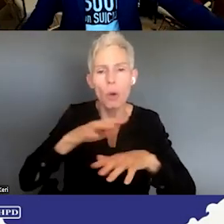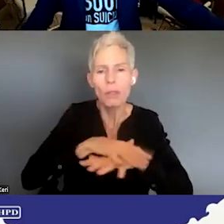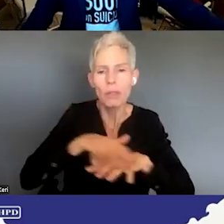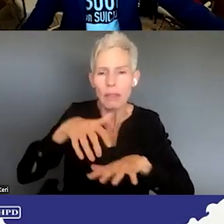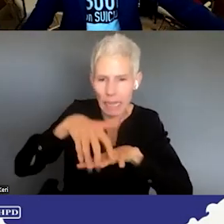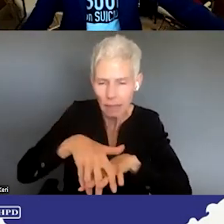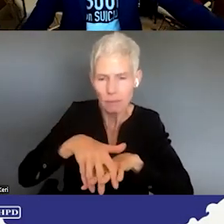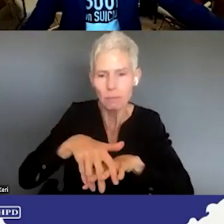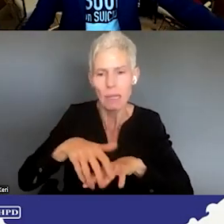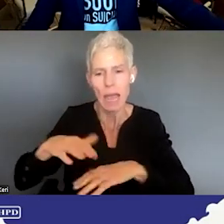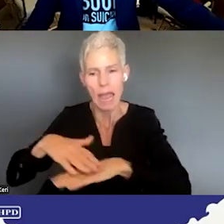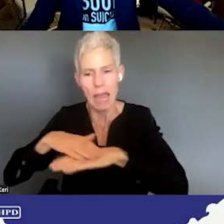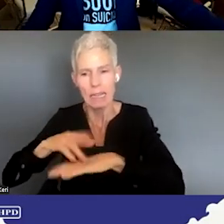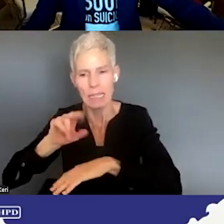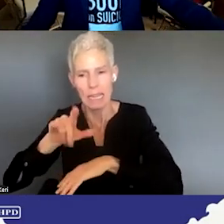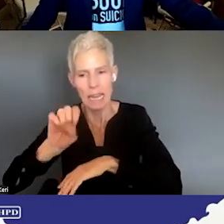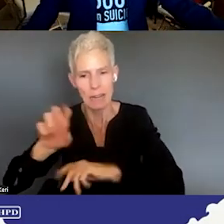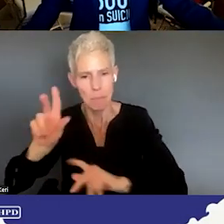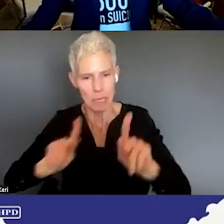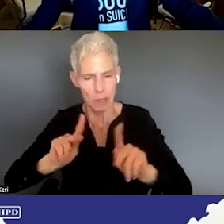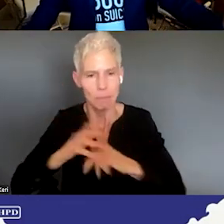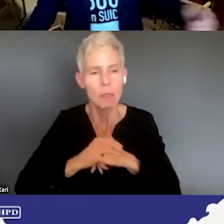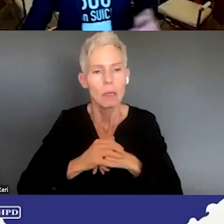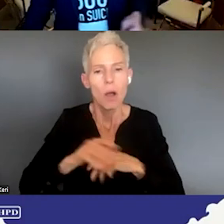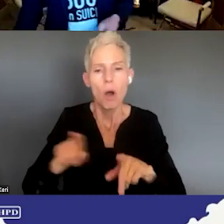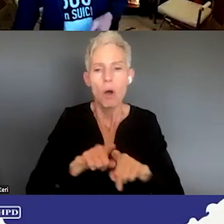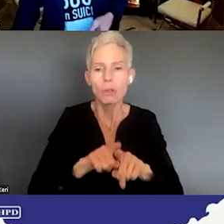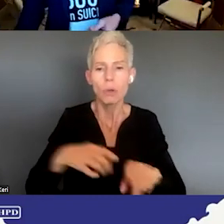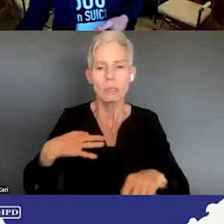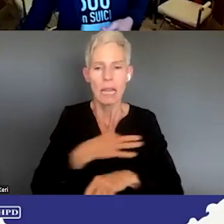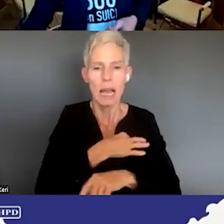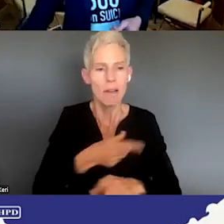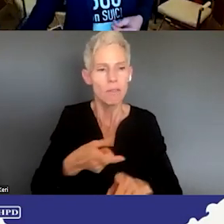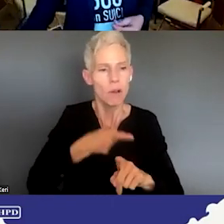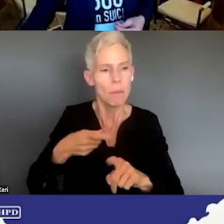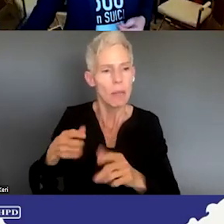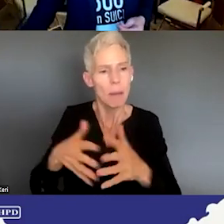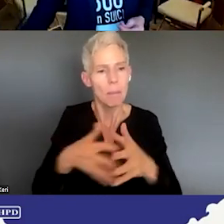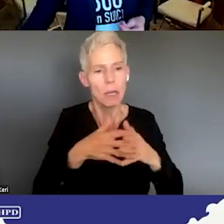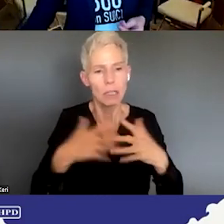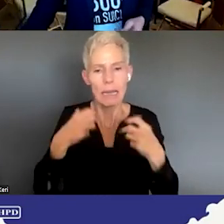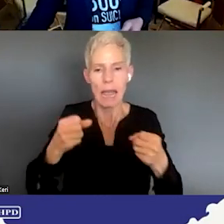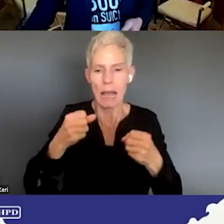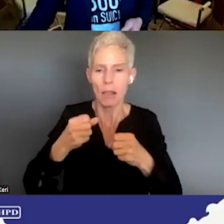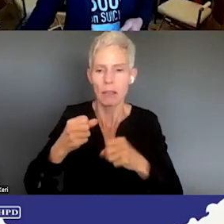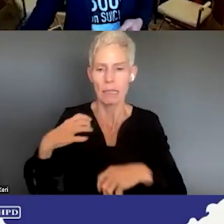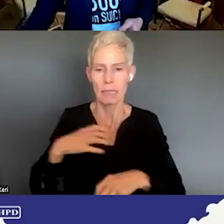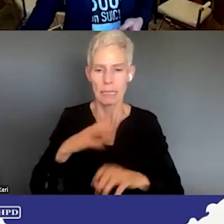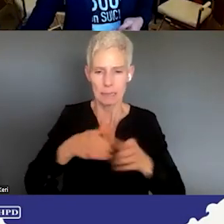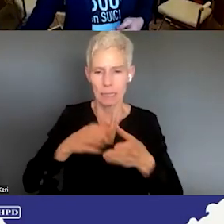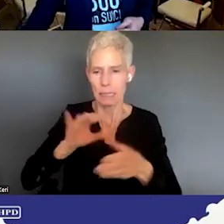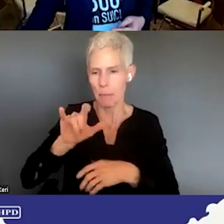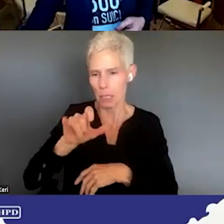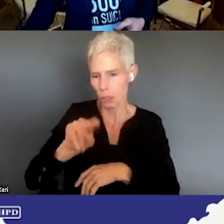going to hear from staff from the American Indian Health Commission. They're going to highlight advocacy efforts that help